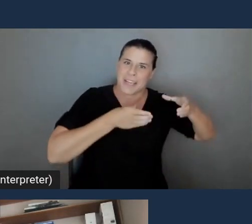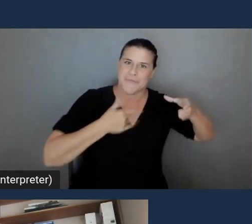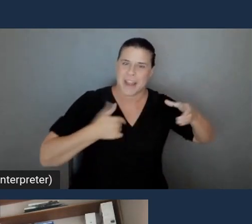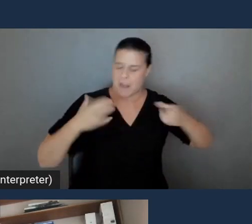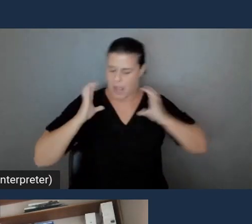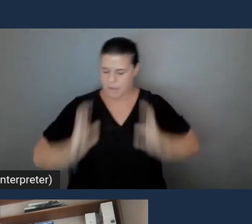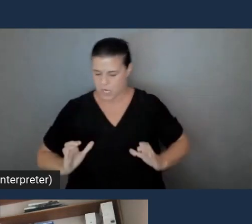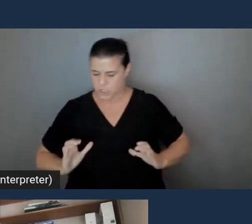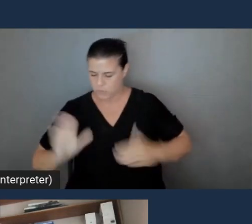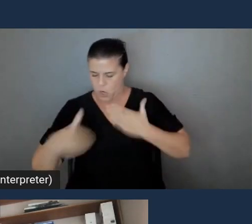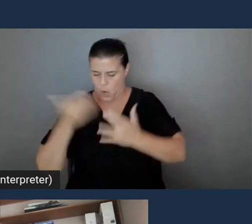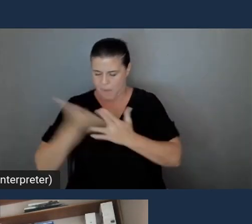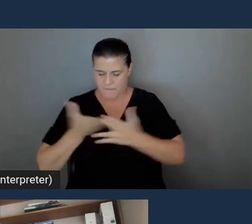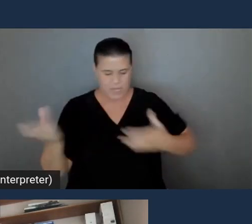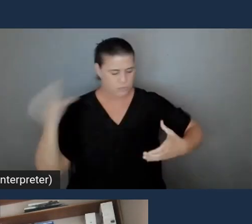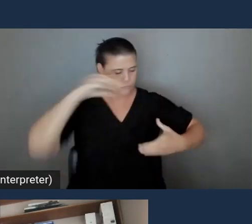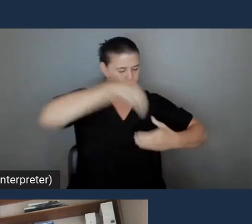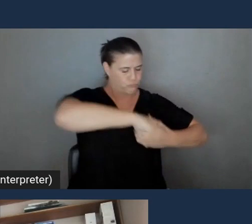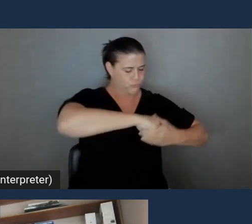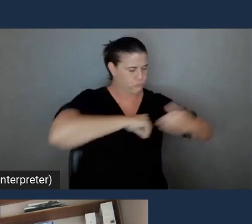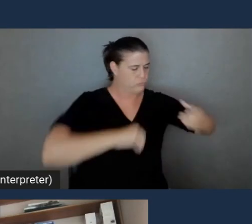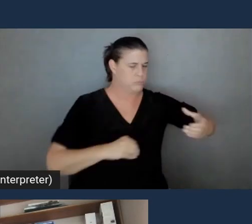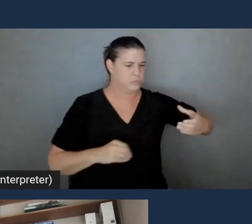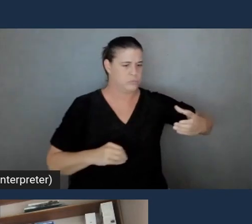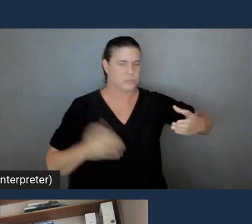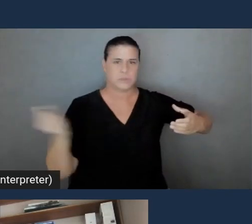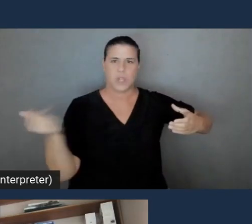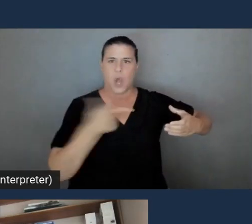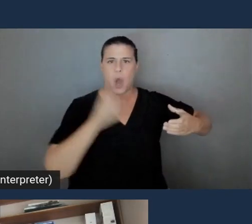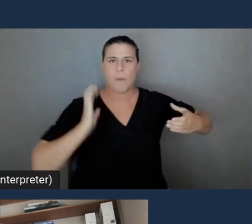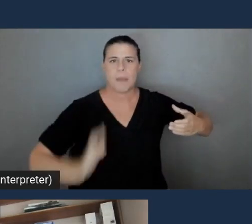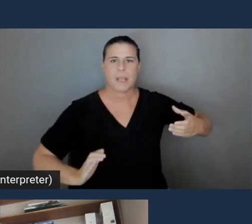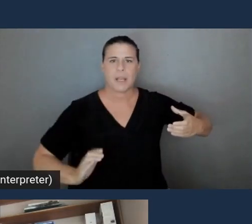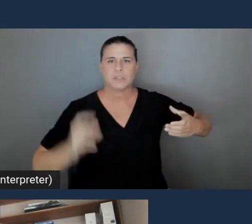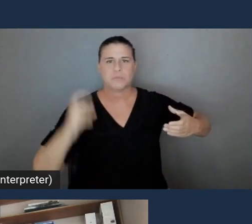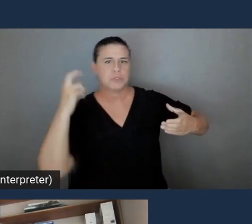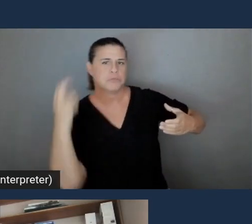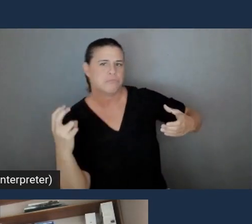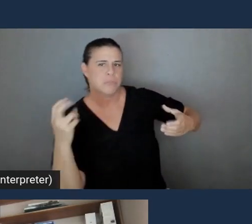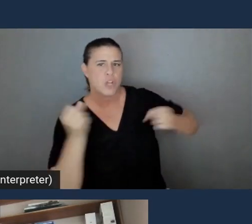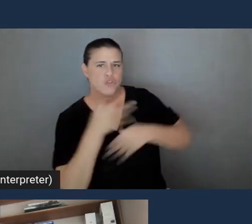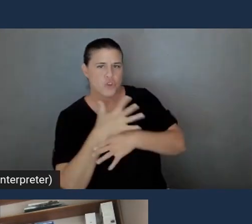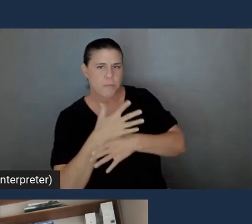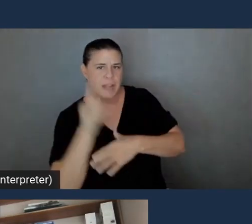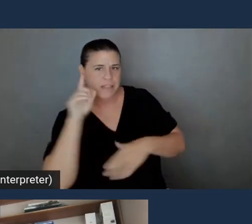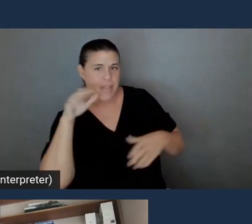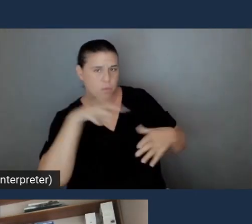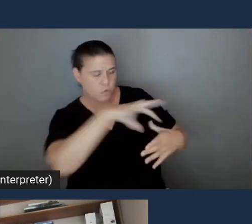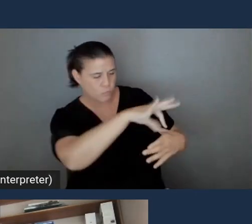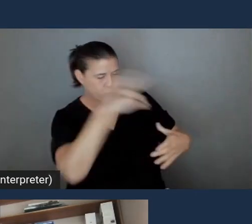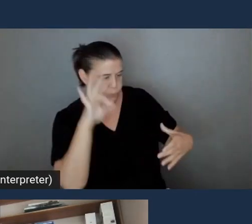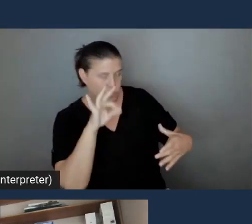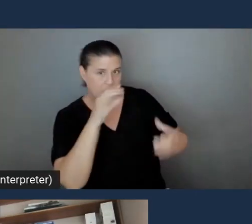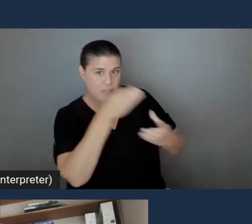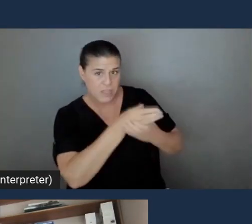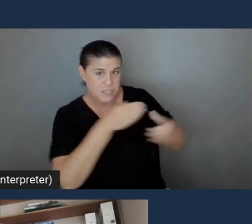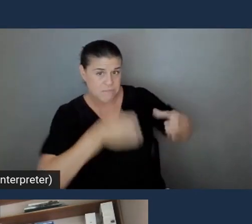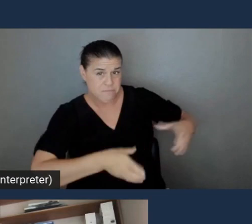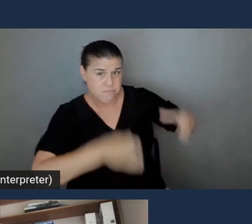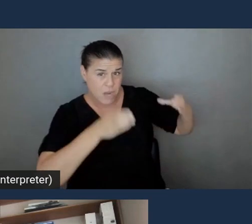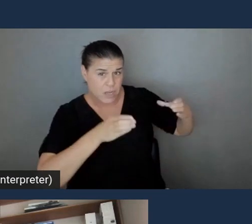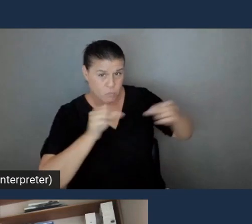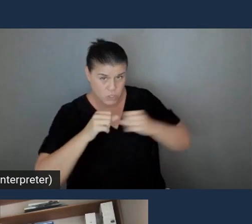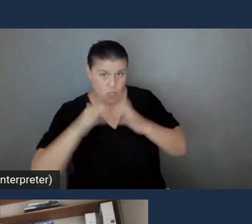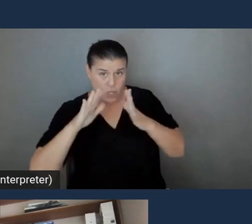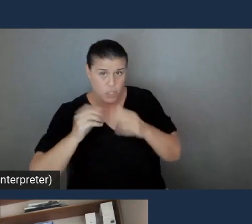put all of my files in this bucket. If all of my customers are sitting in Germany, they will access this bucket, which is launched in Germany.